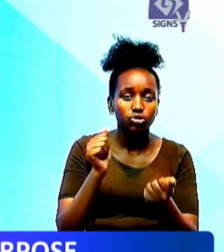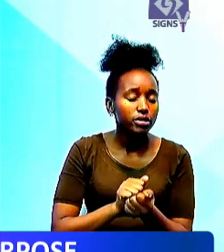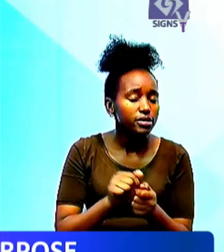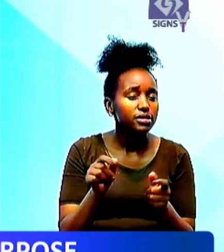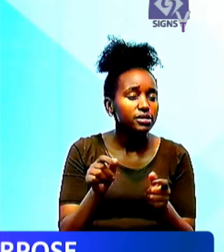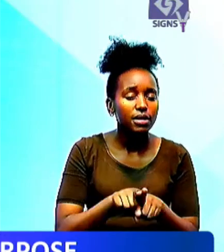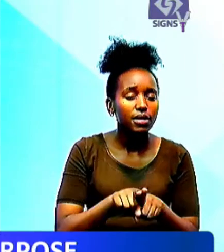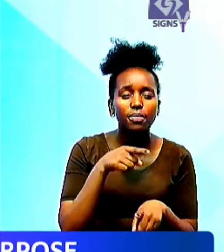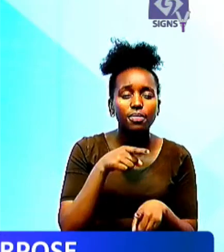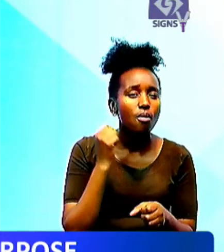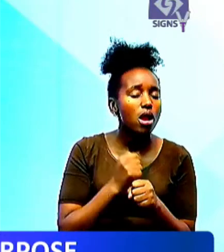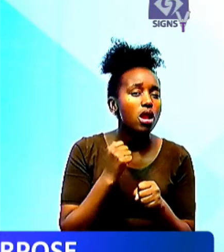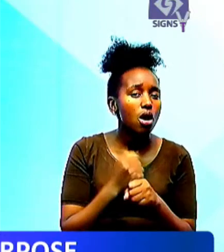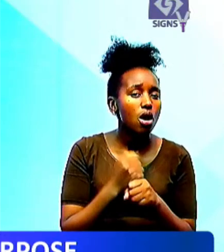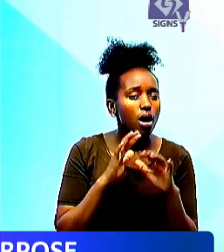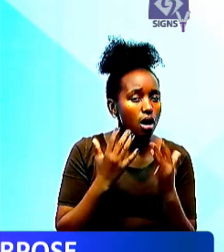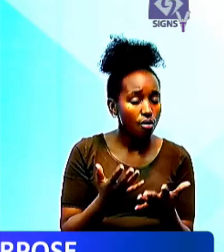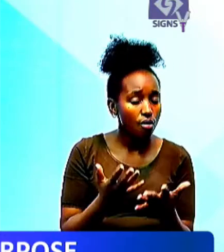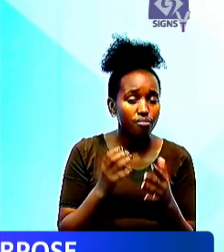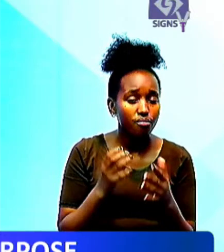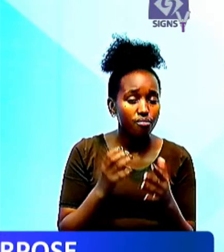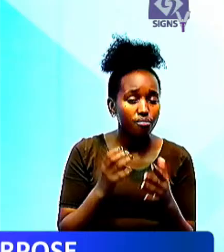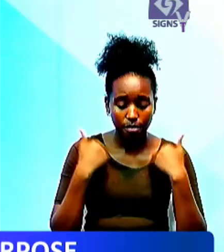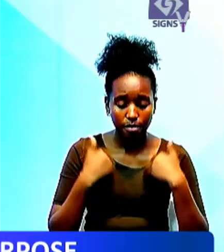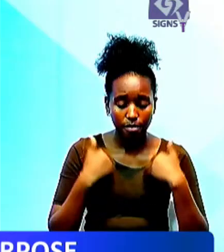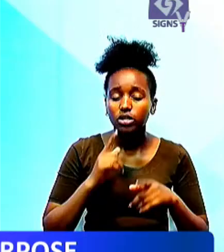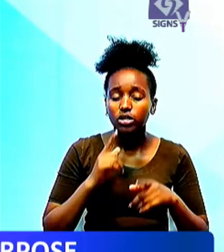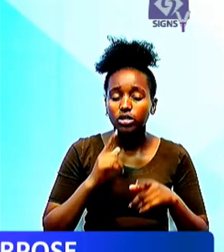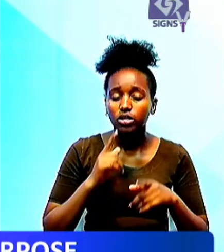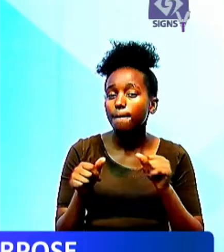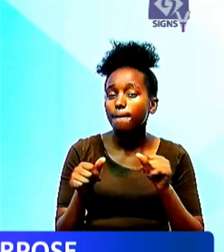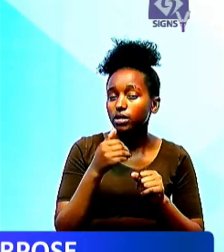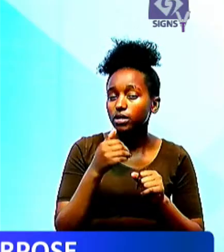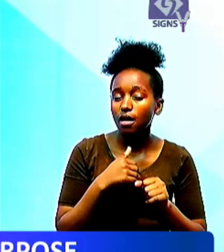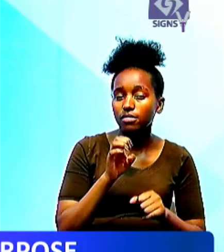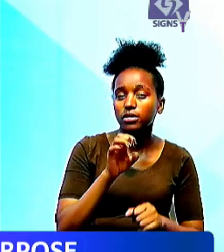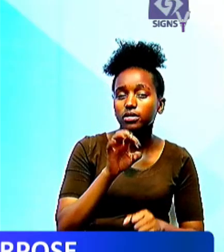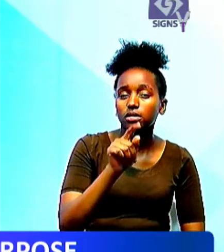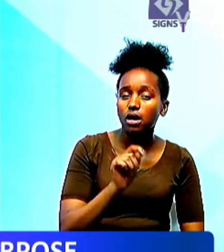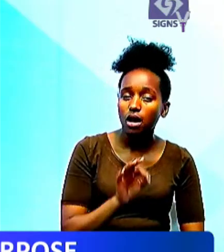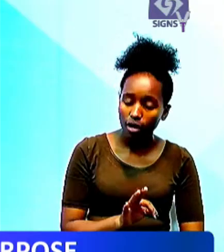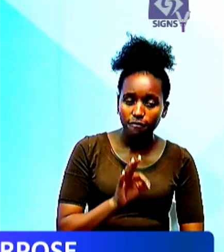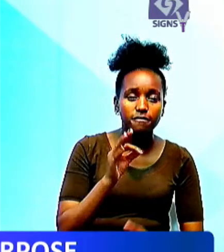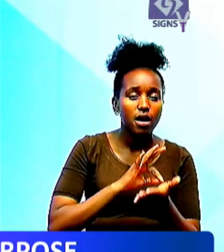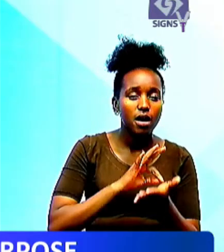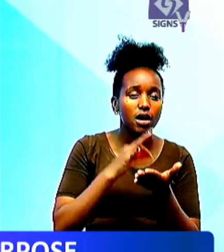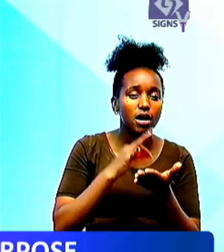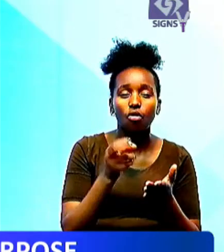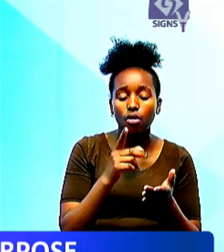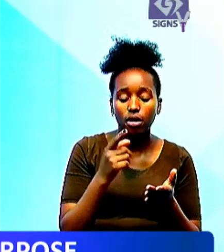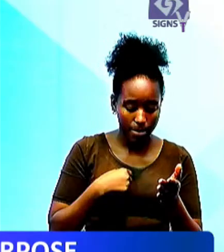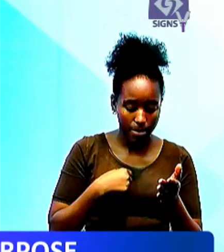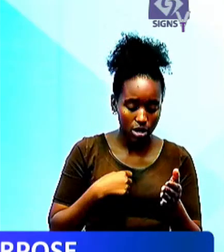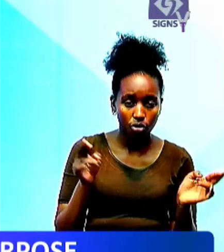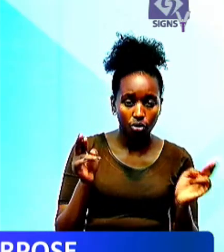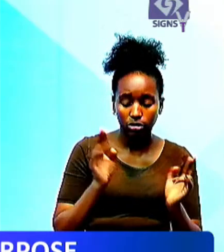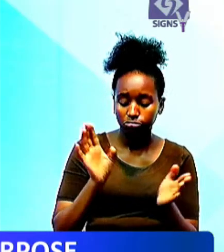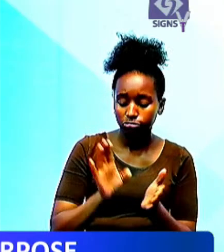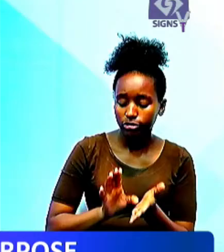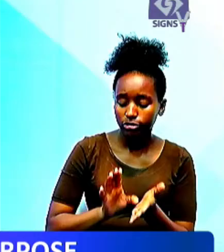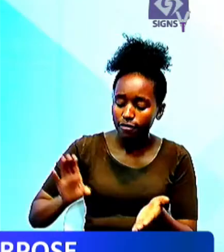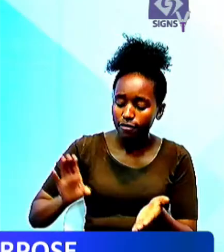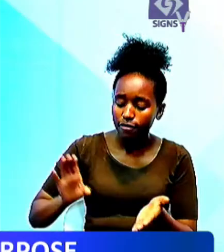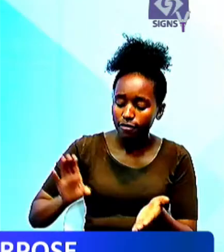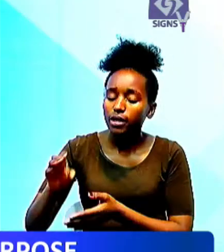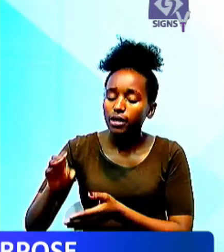So that if I'm investing, if I'm coming to tell you I have an ETF fund, or I'm investing your money, I'm going to make your money rich, I'm going to make you